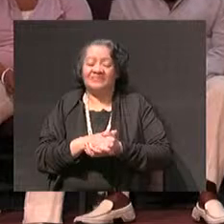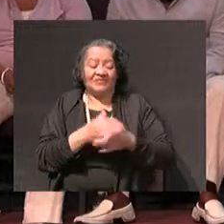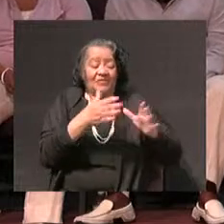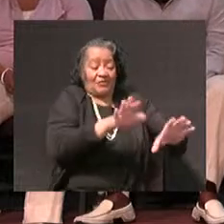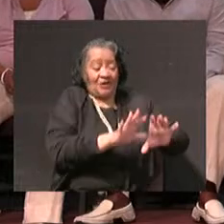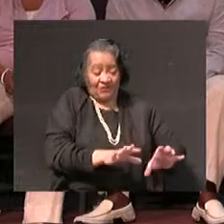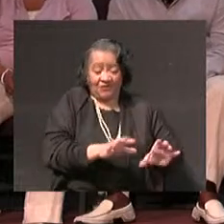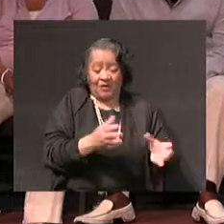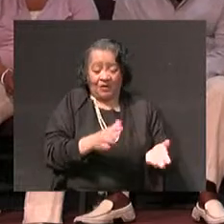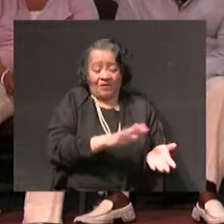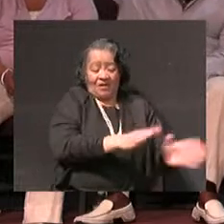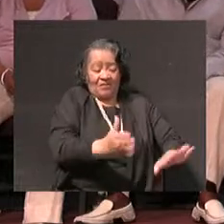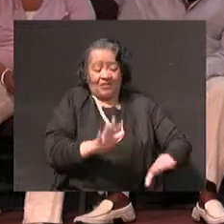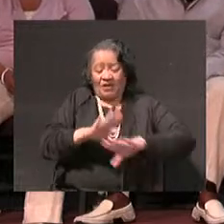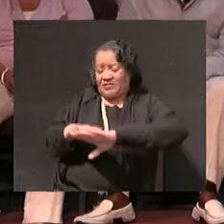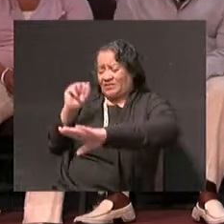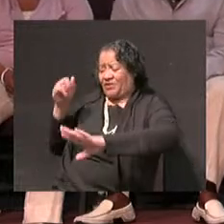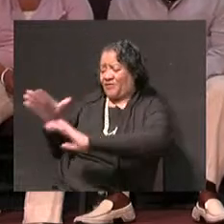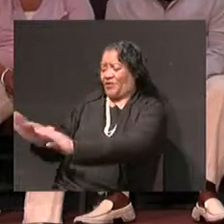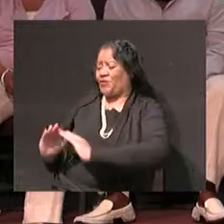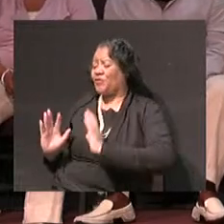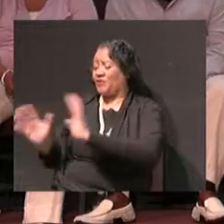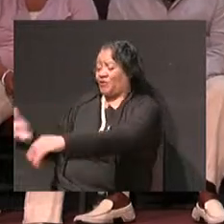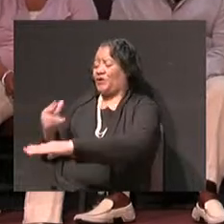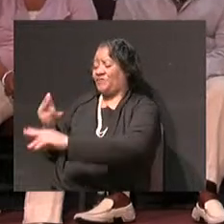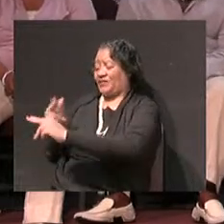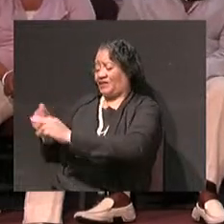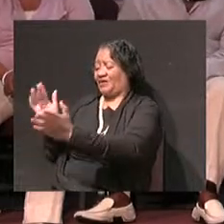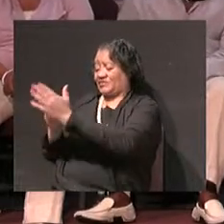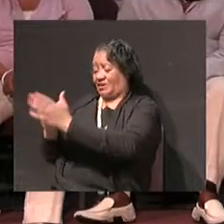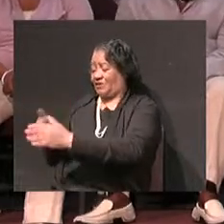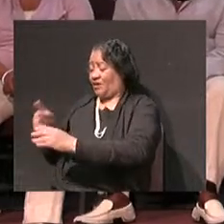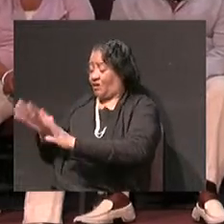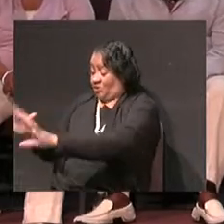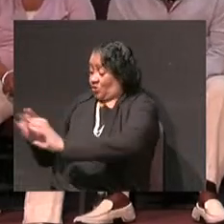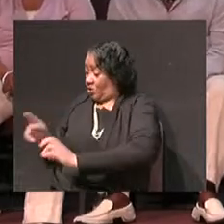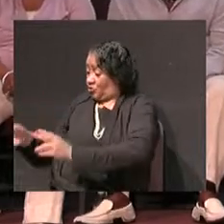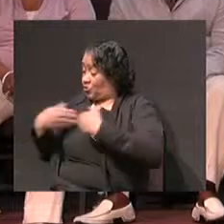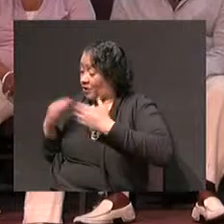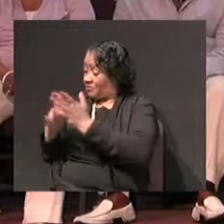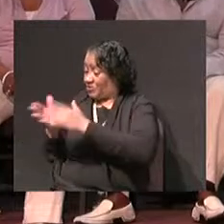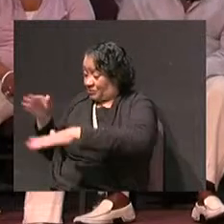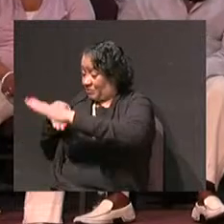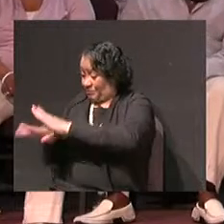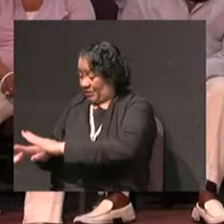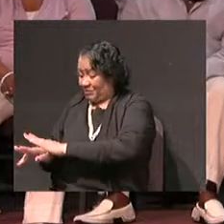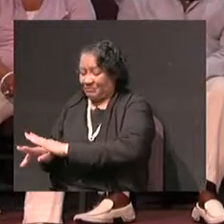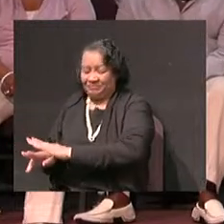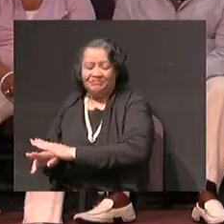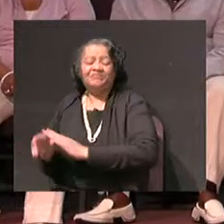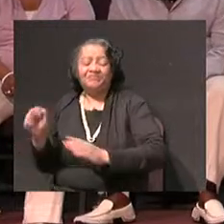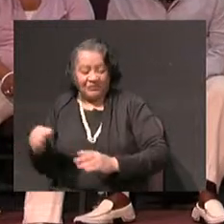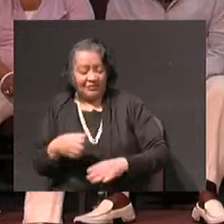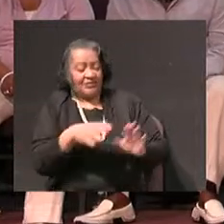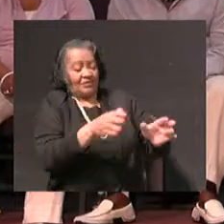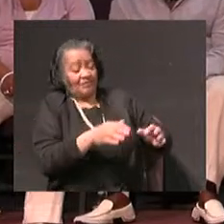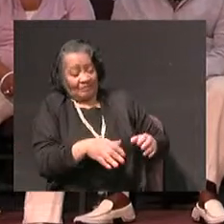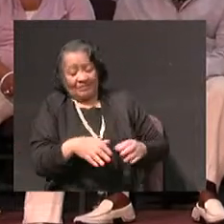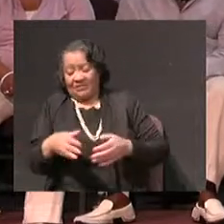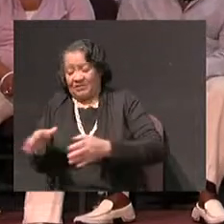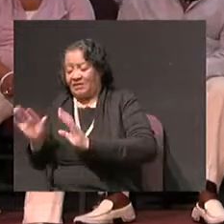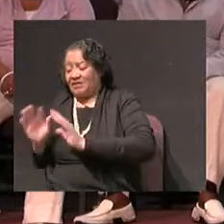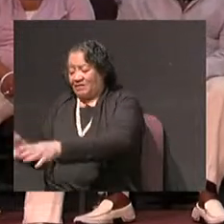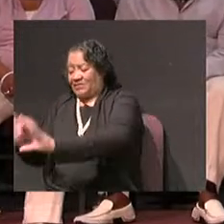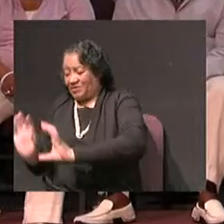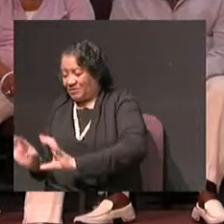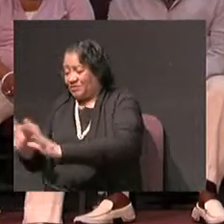grave, death called grave one more time and said, grave, do you got him? And grave said, look, man, let me go